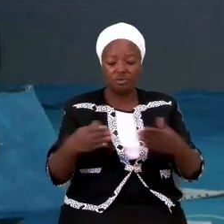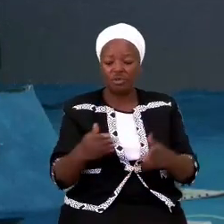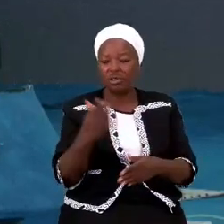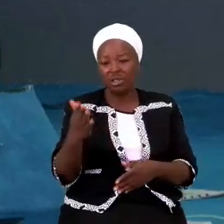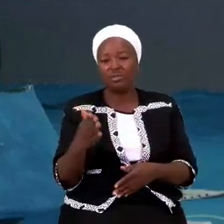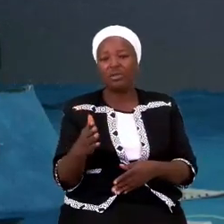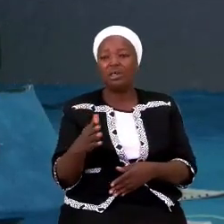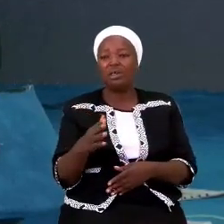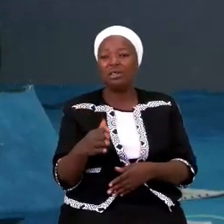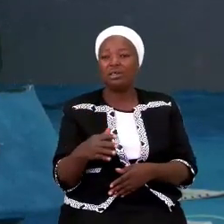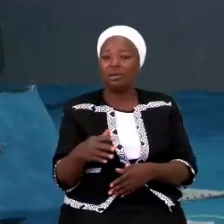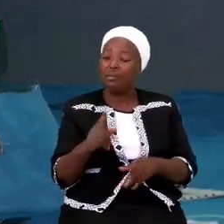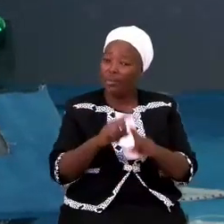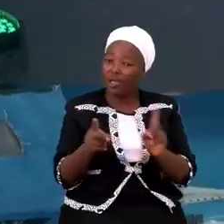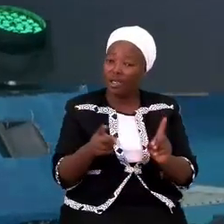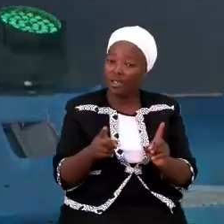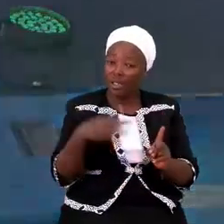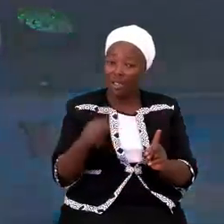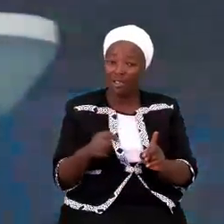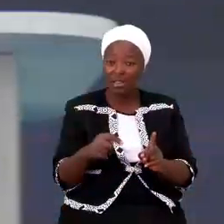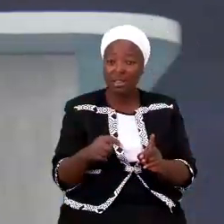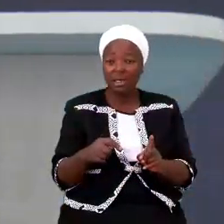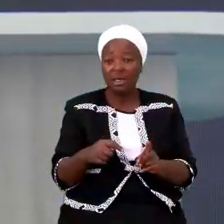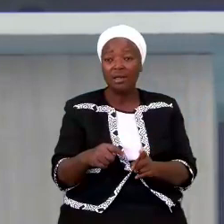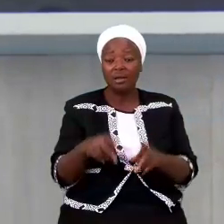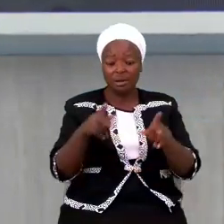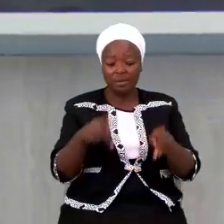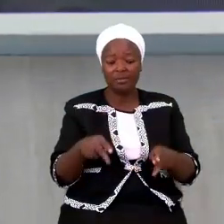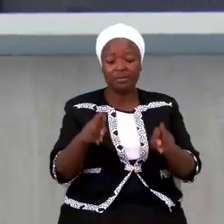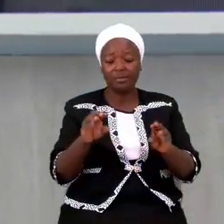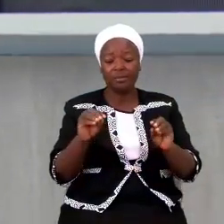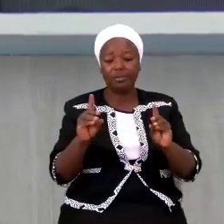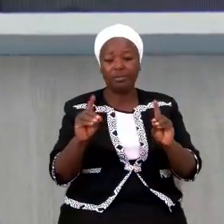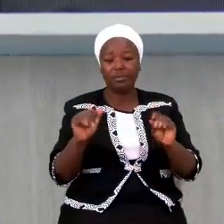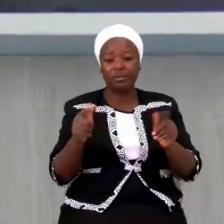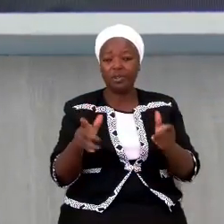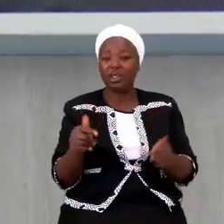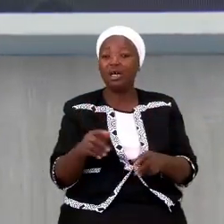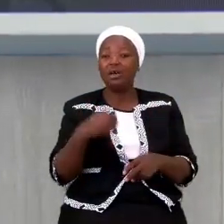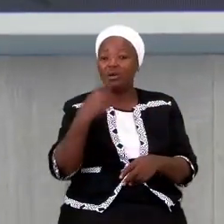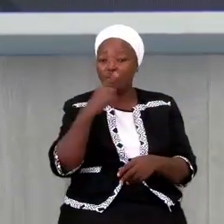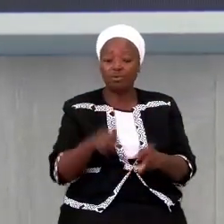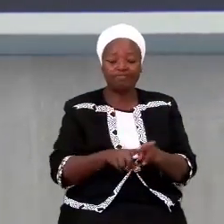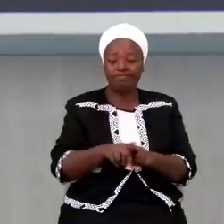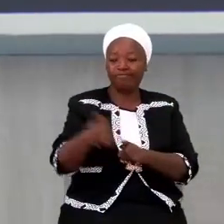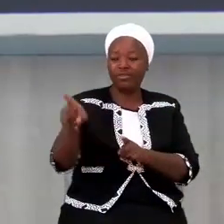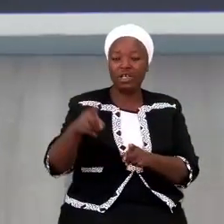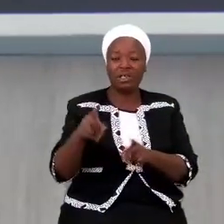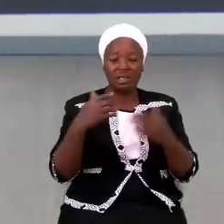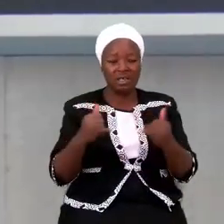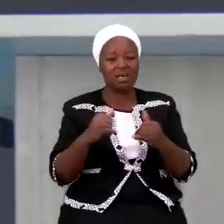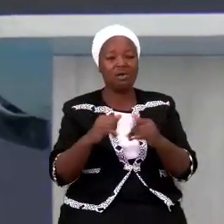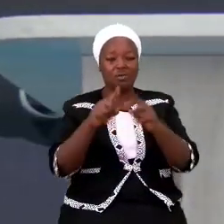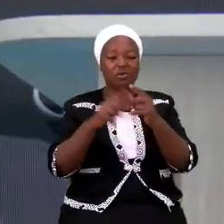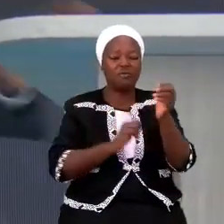and over there he began to suffer. As he began to suffer, the father was still thinking about him, and the father